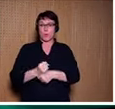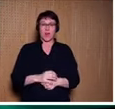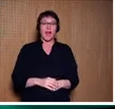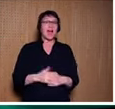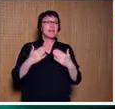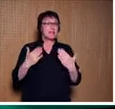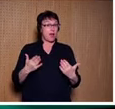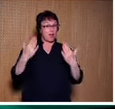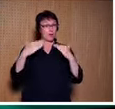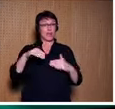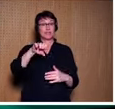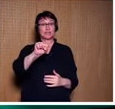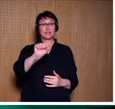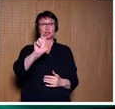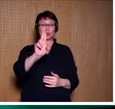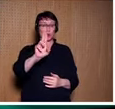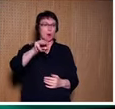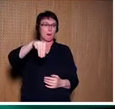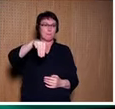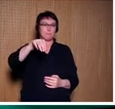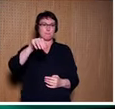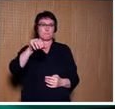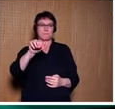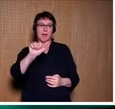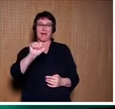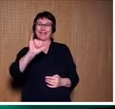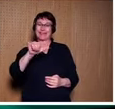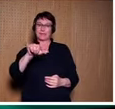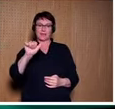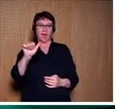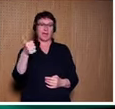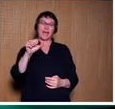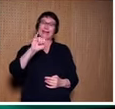Sumaya Islam, Senior Advisor, Justice and